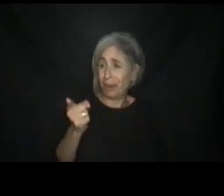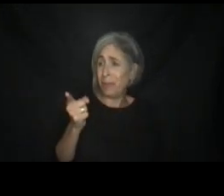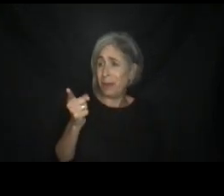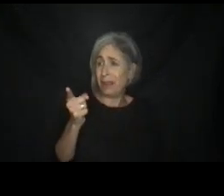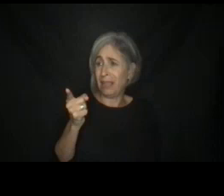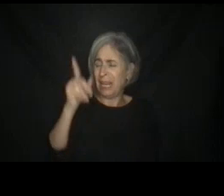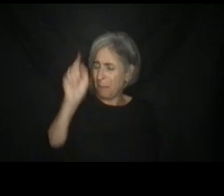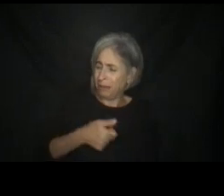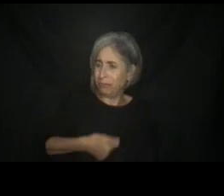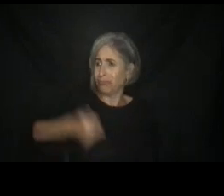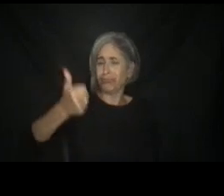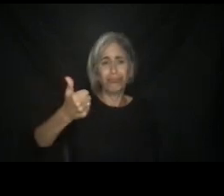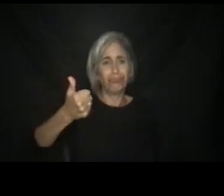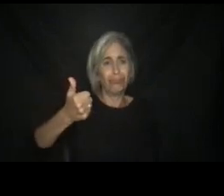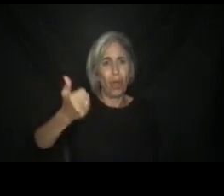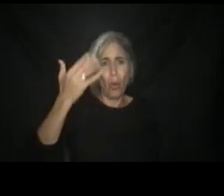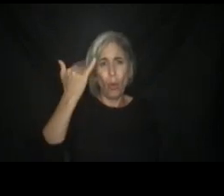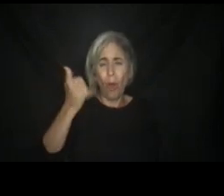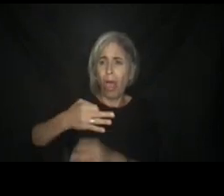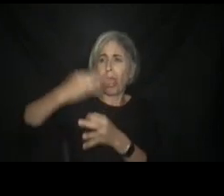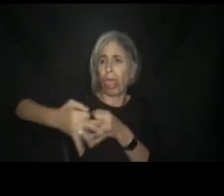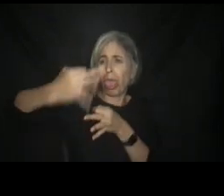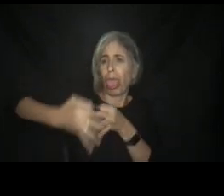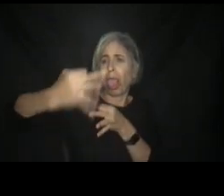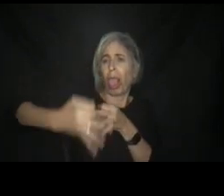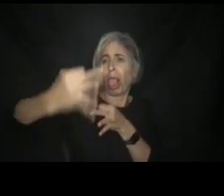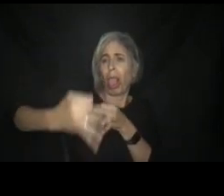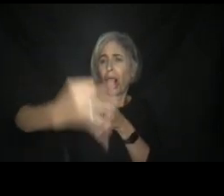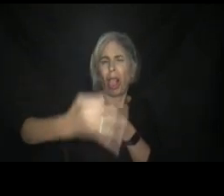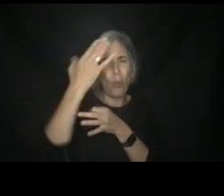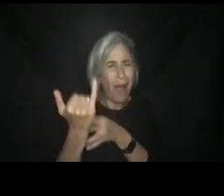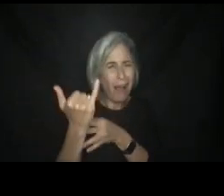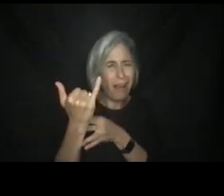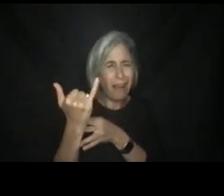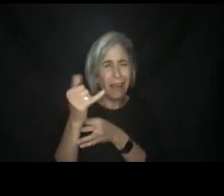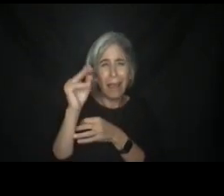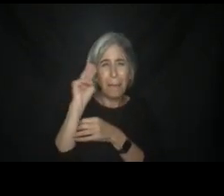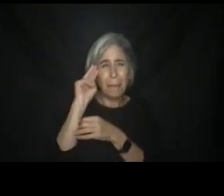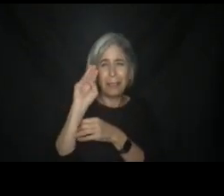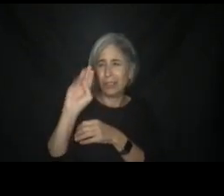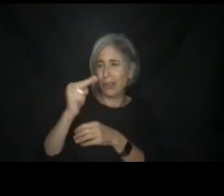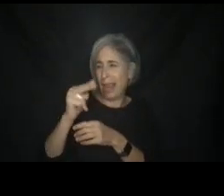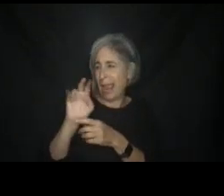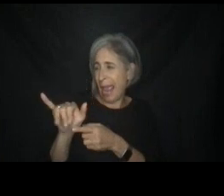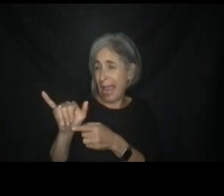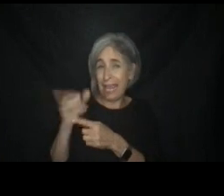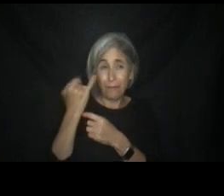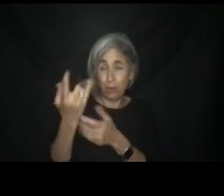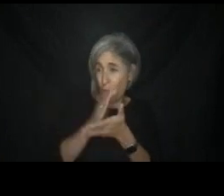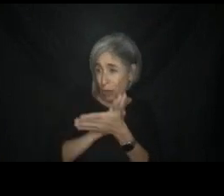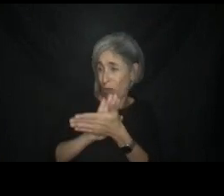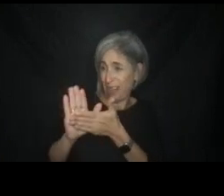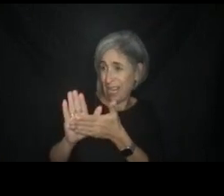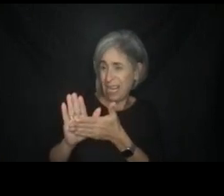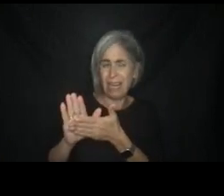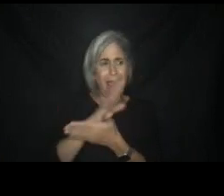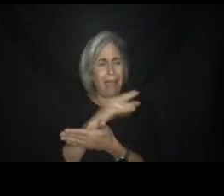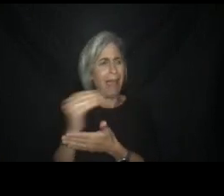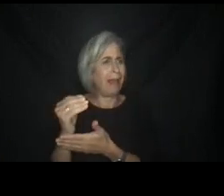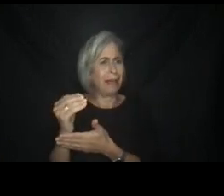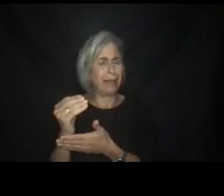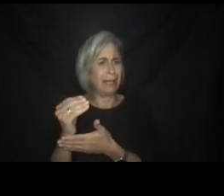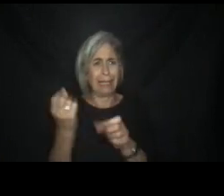gotta go. I don't know why we dragging our butt, but Mr. Hay, if you want to clean